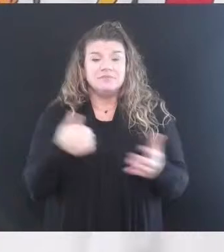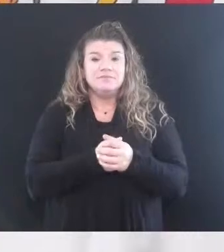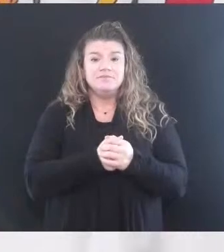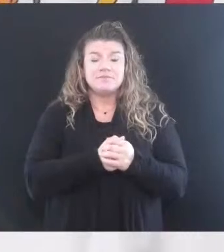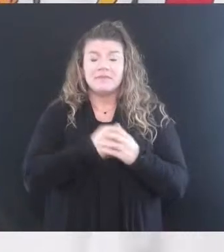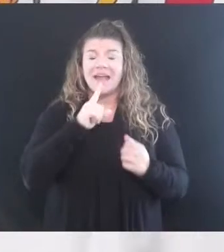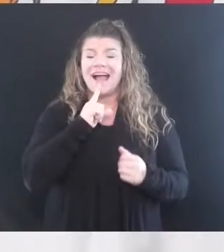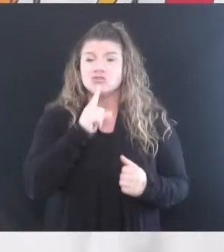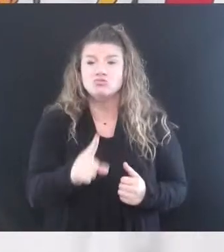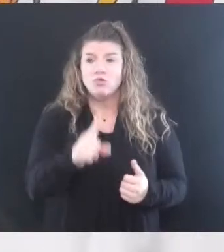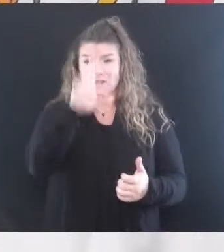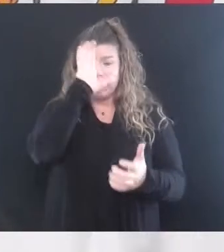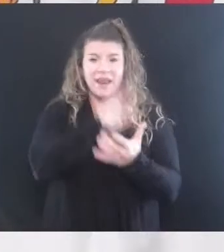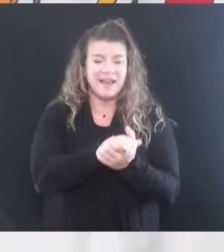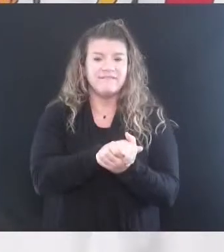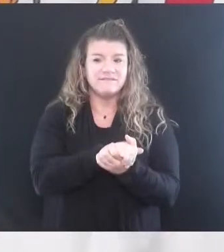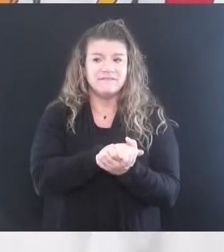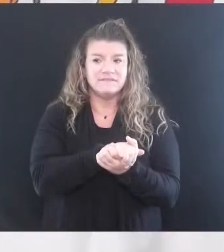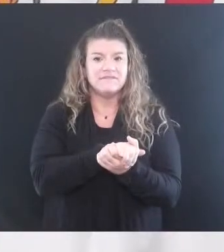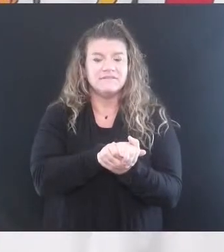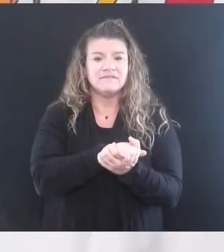I truly believe that,